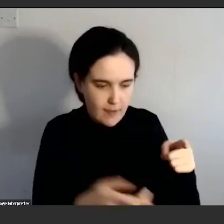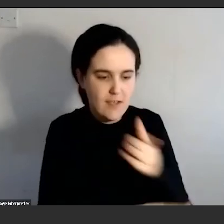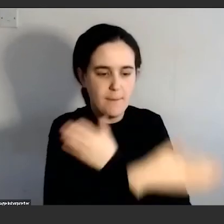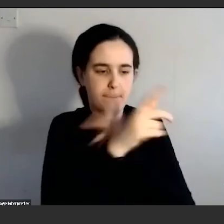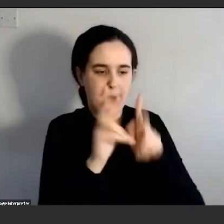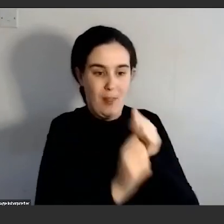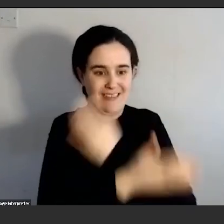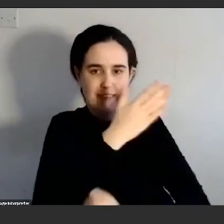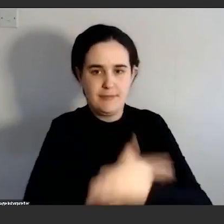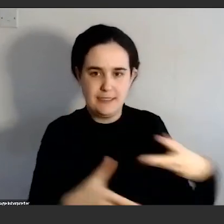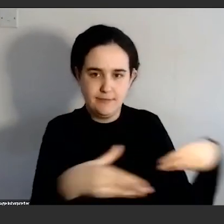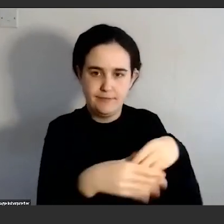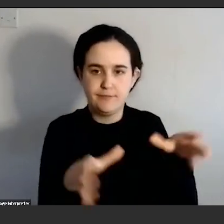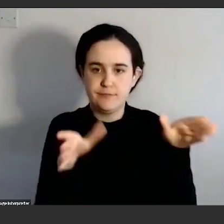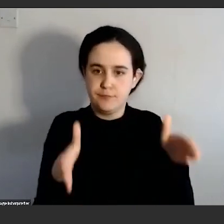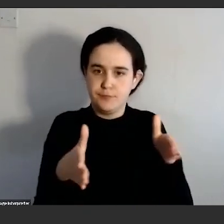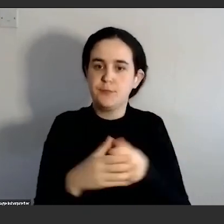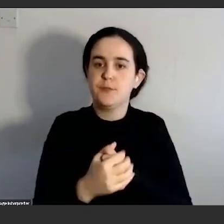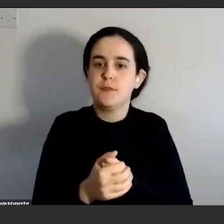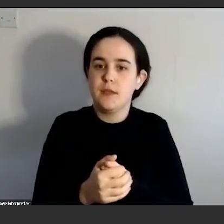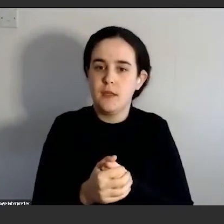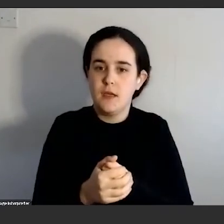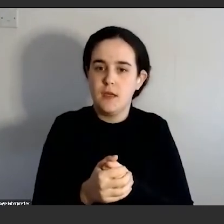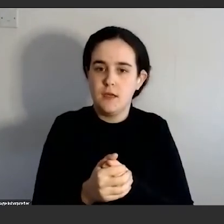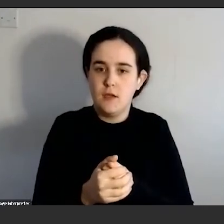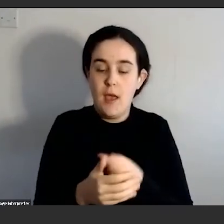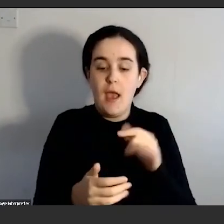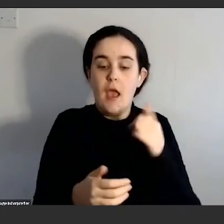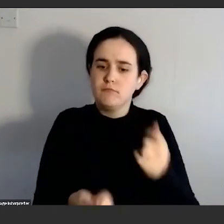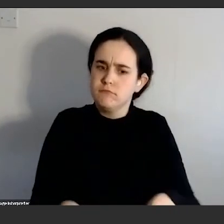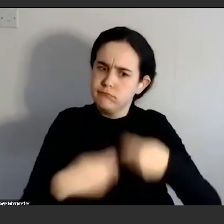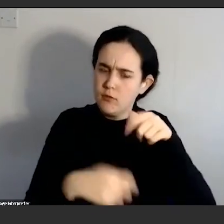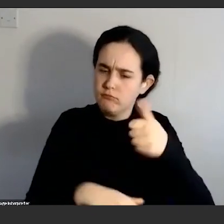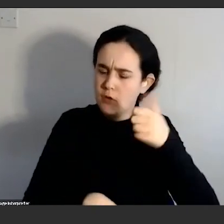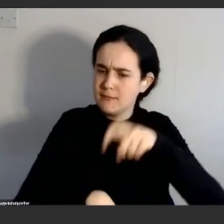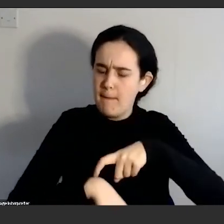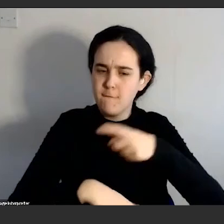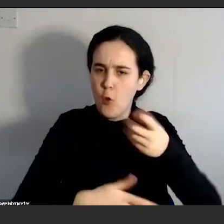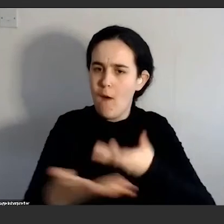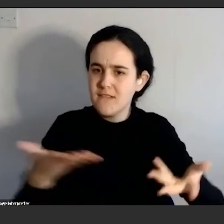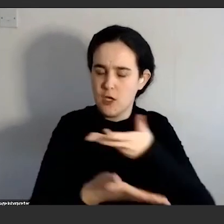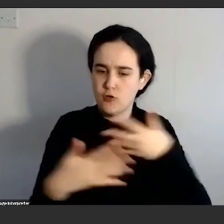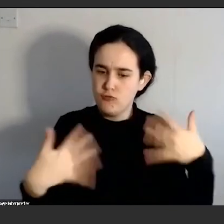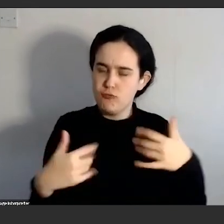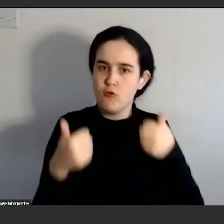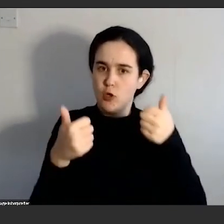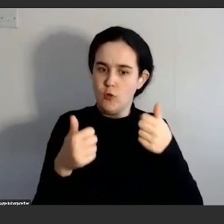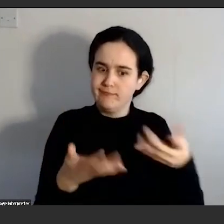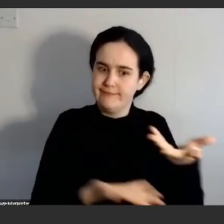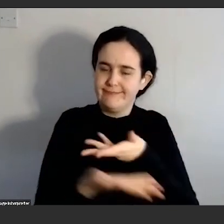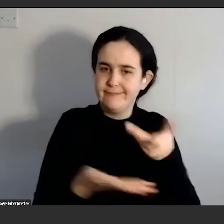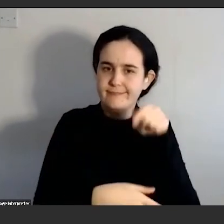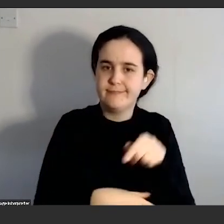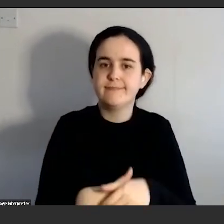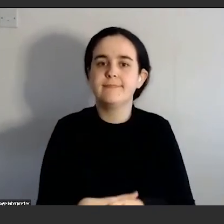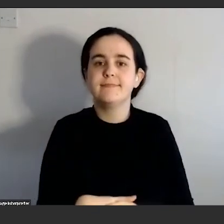beginning of a conversation and not the end. Thanks, Femi. Dom, I'm so glad you said that, because I'm now going to make you work overtime because of that. Because